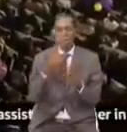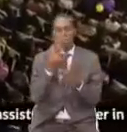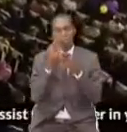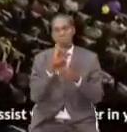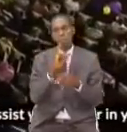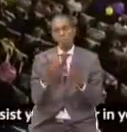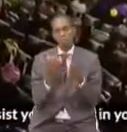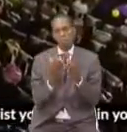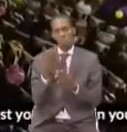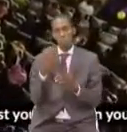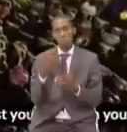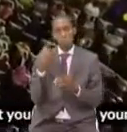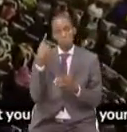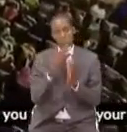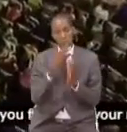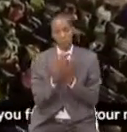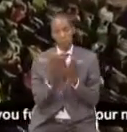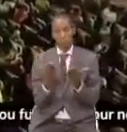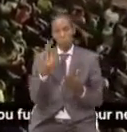and the local government where they come from.